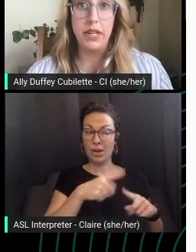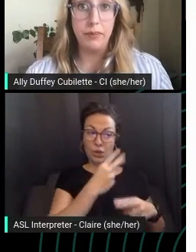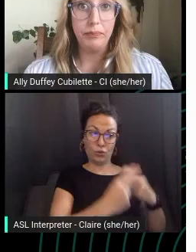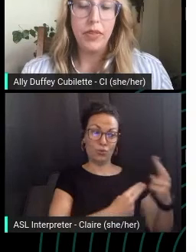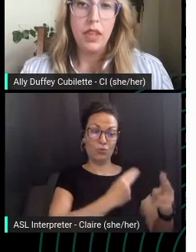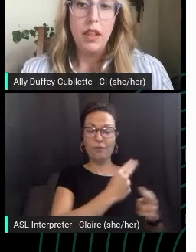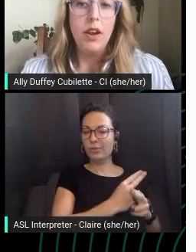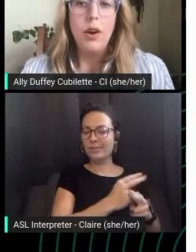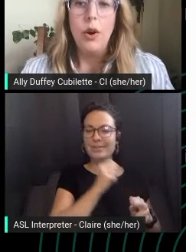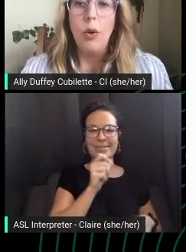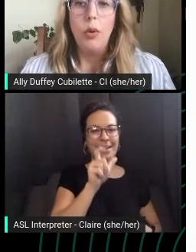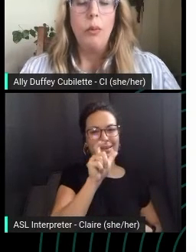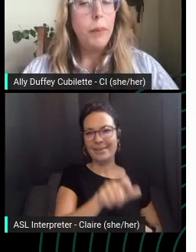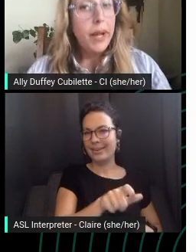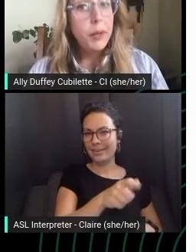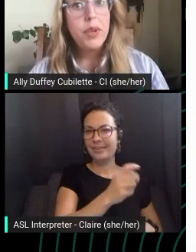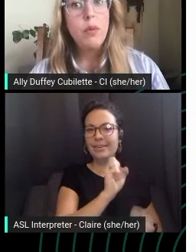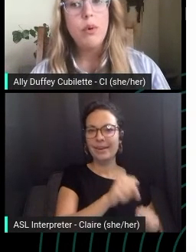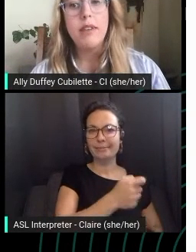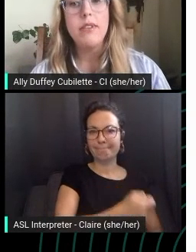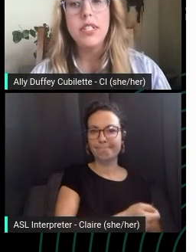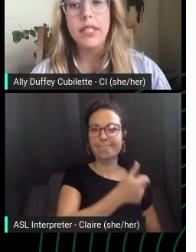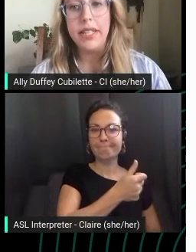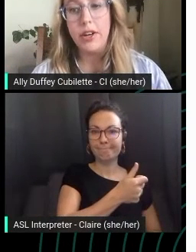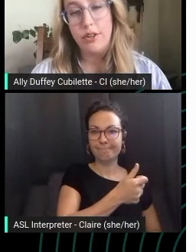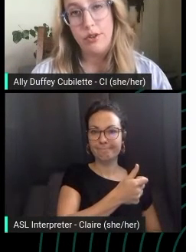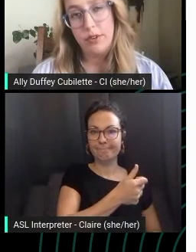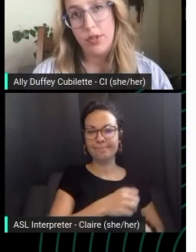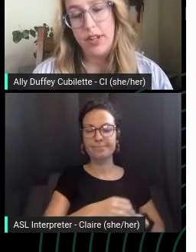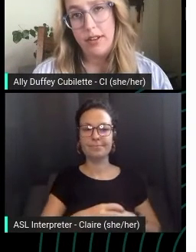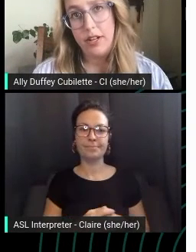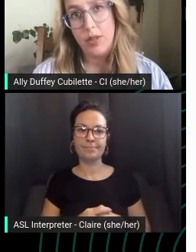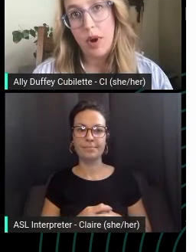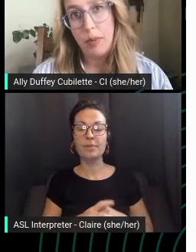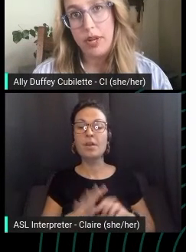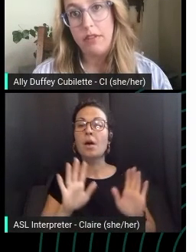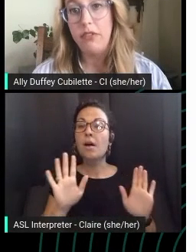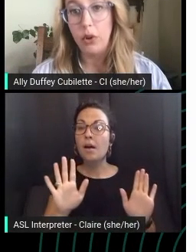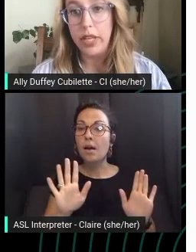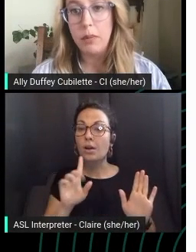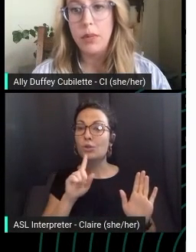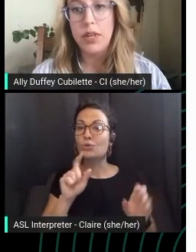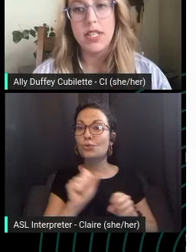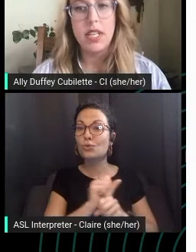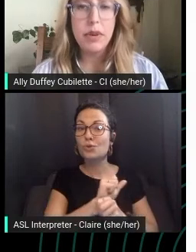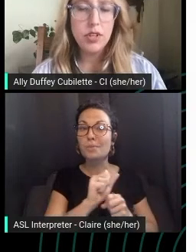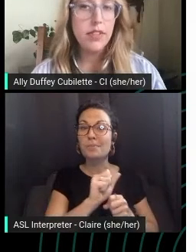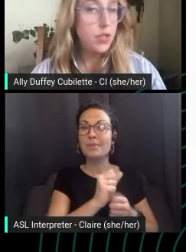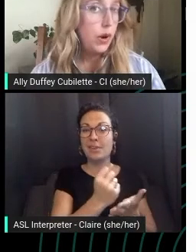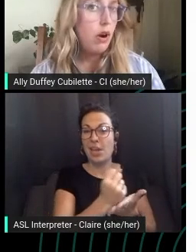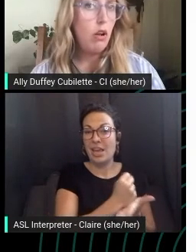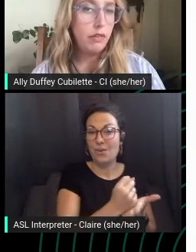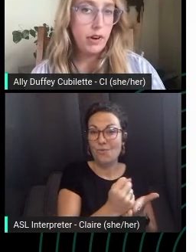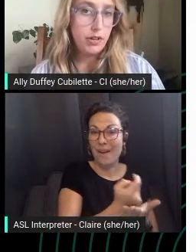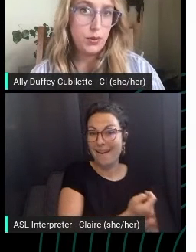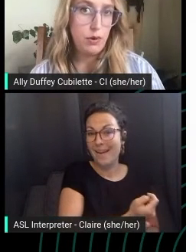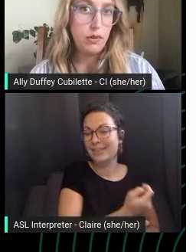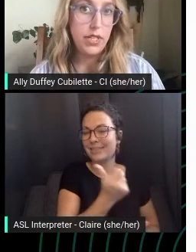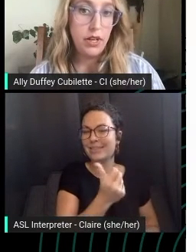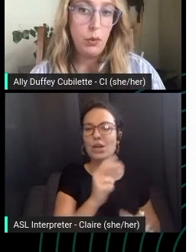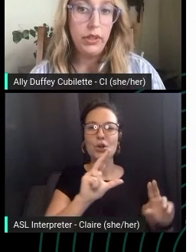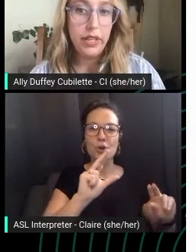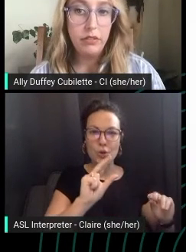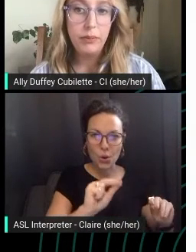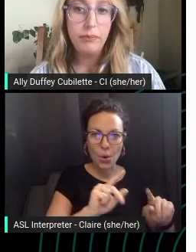from our site. But we won't ever delete our Universal Analytics property fully because, as I mentioned, that's where all of our